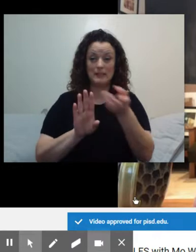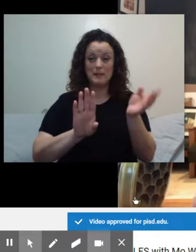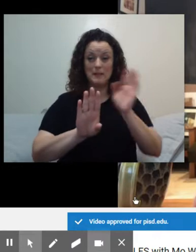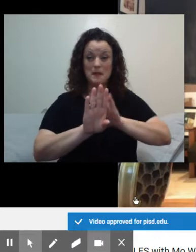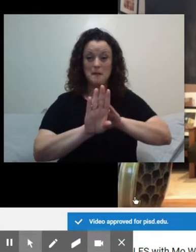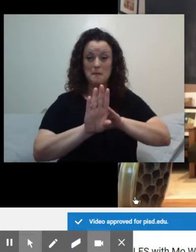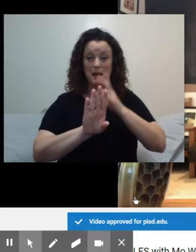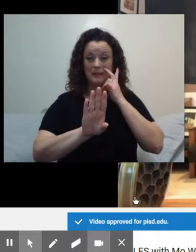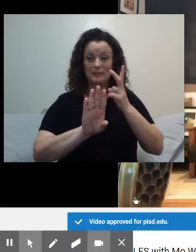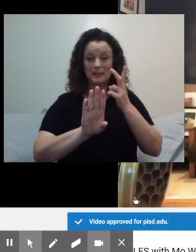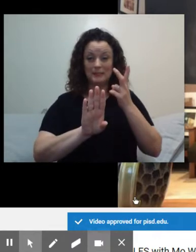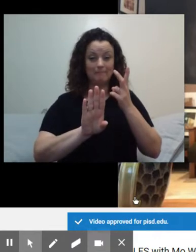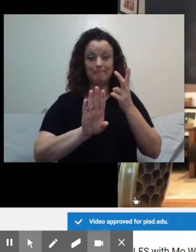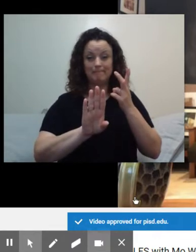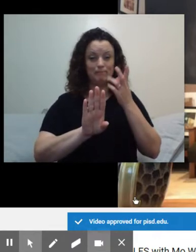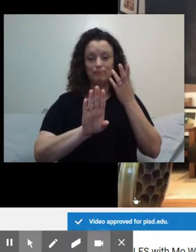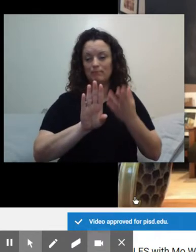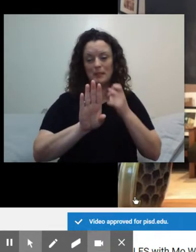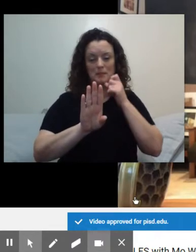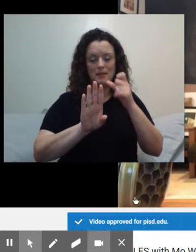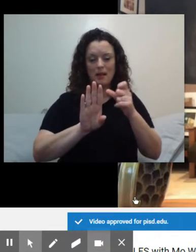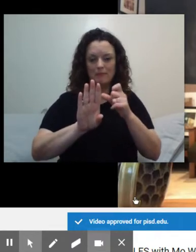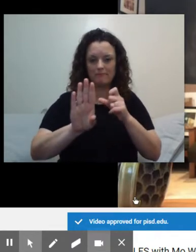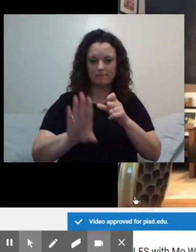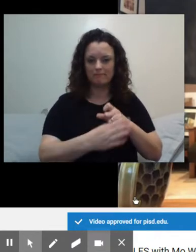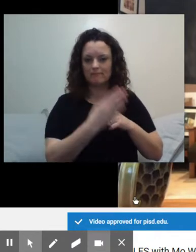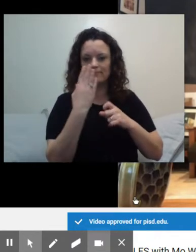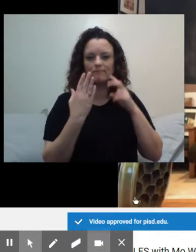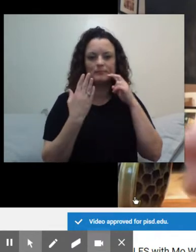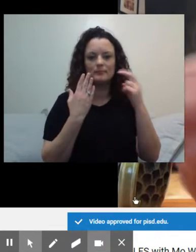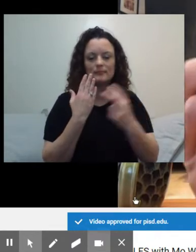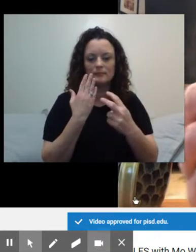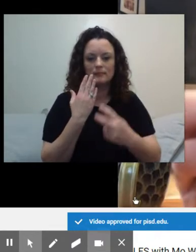of the Caldecott medal. Let me show you what the back looks like.